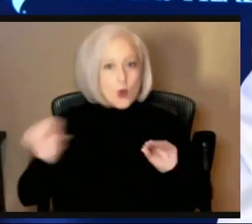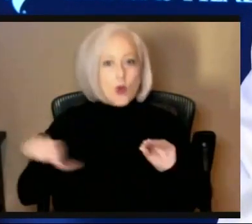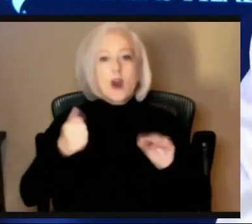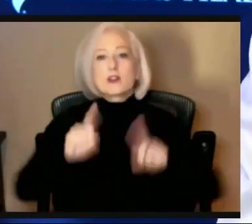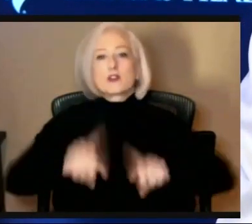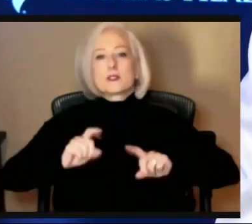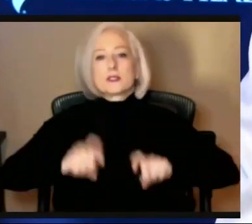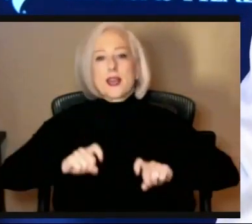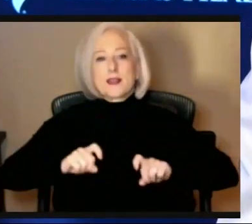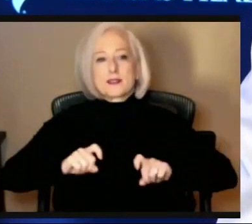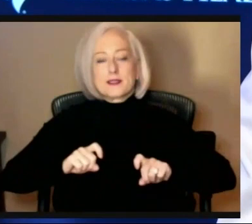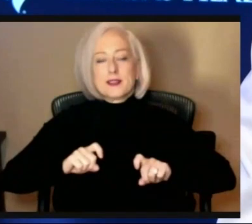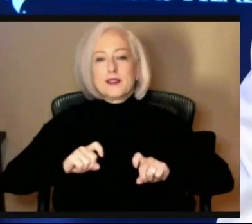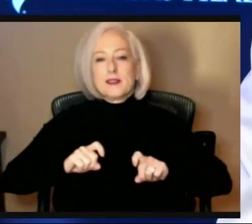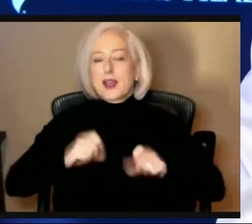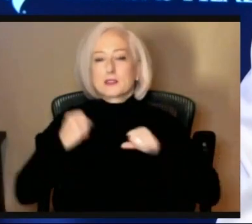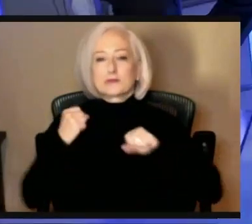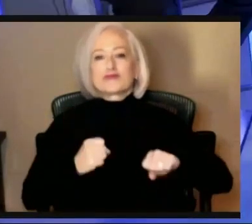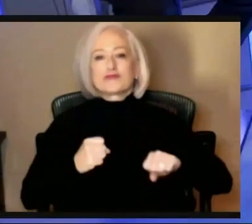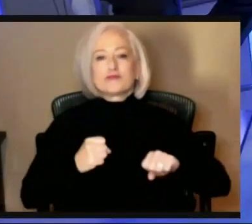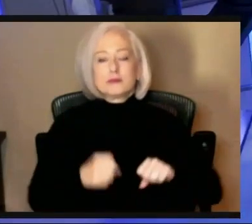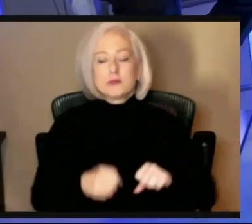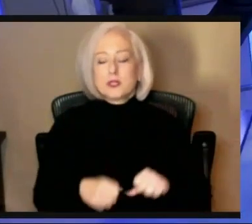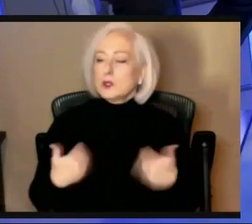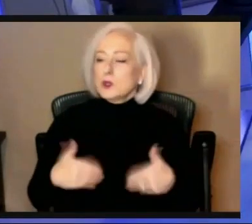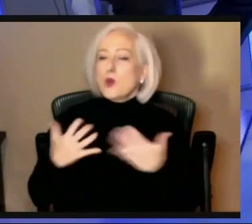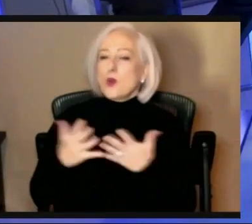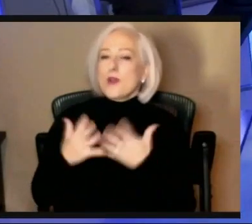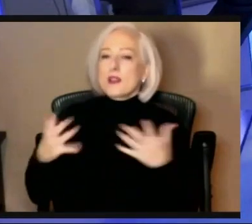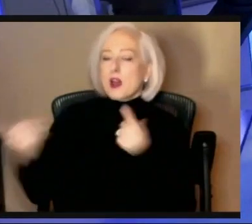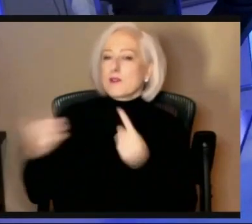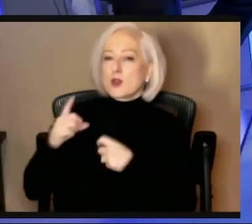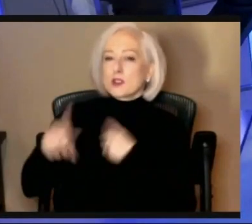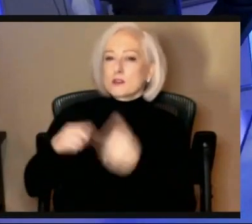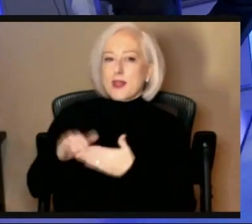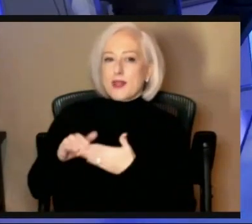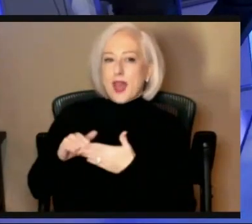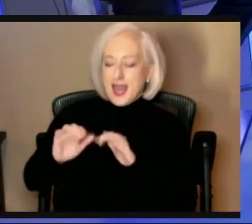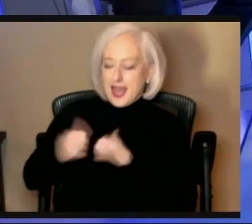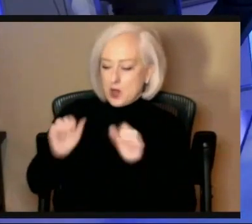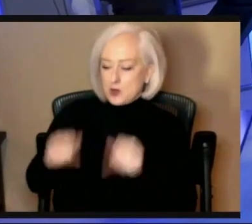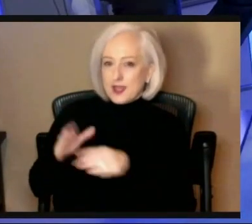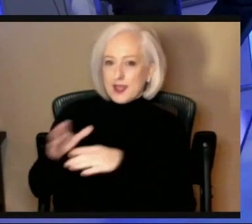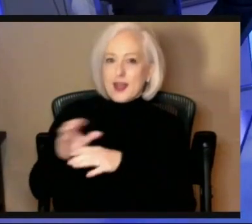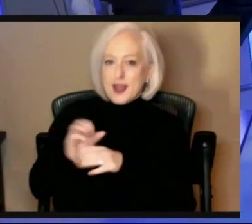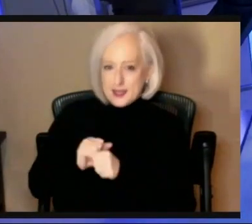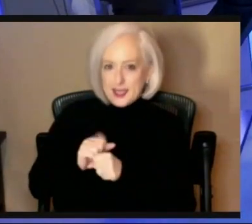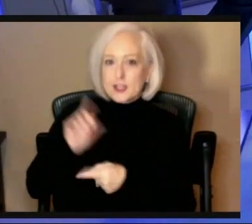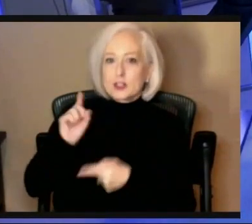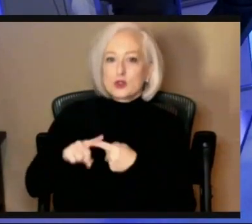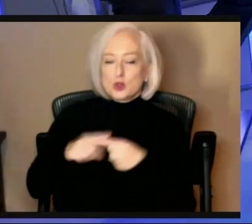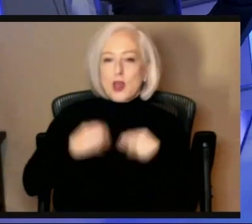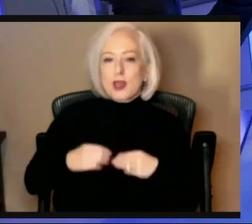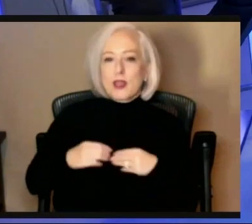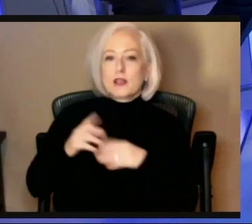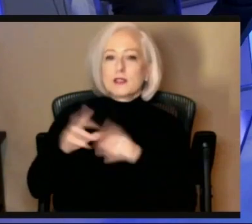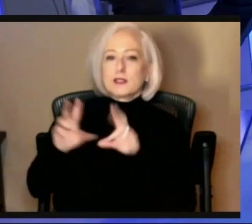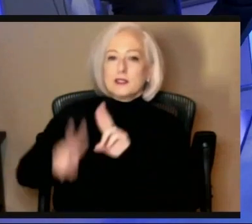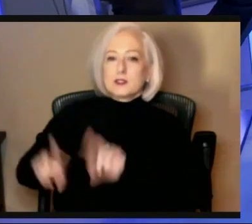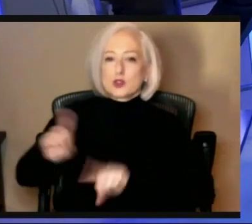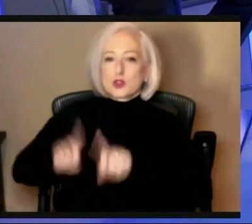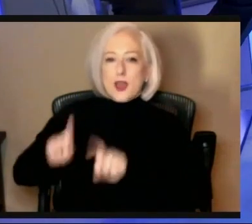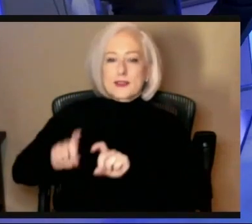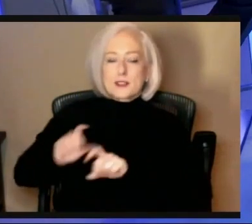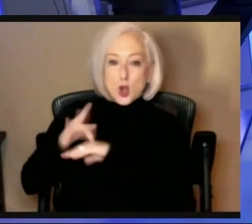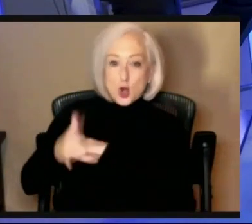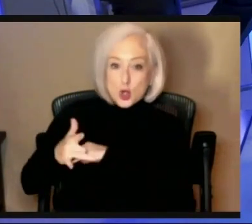as potent. We get so many questions on the show about how can I get into lung screening early? How do I know what's the earliest and